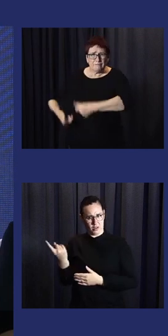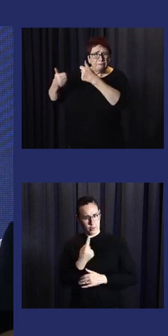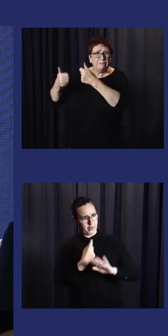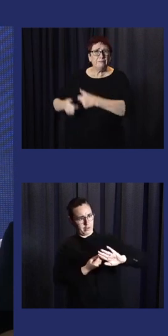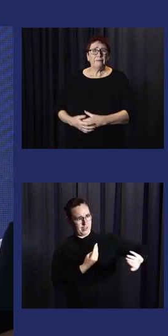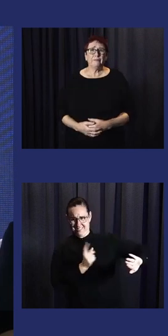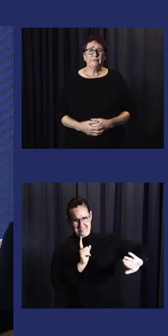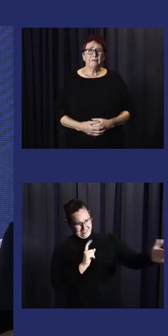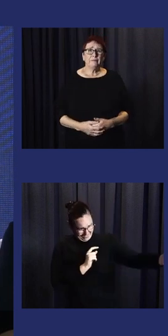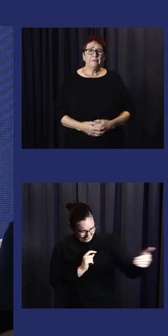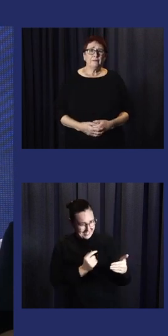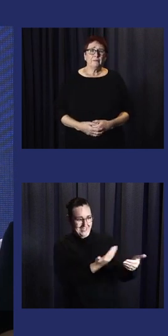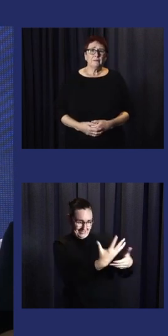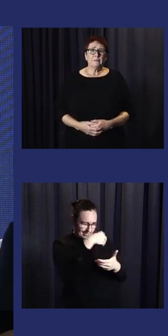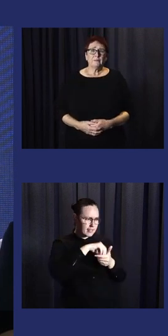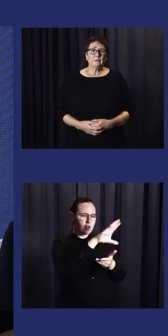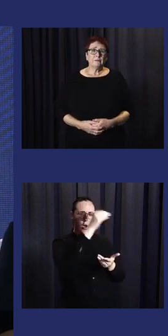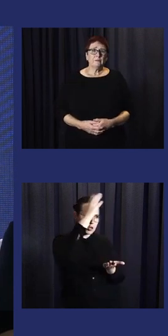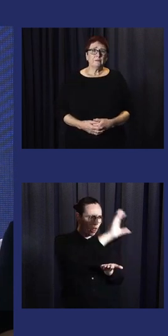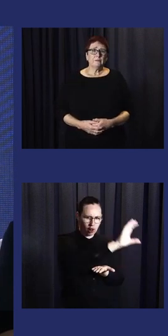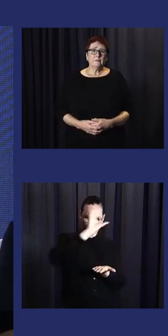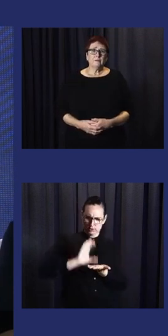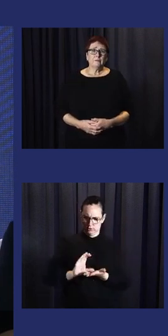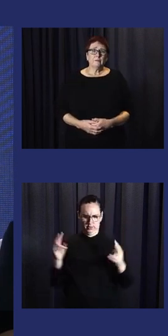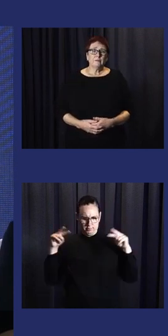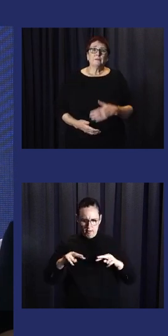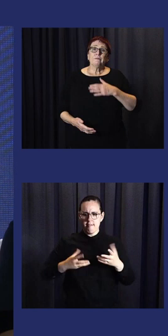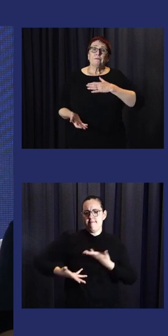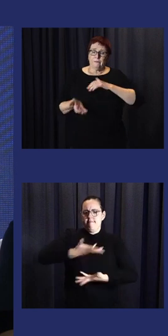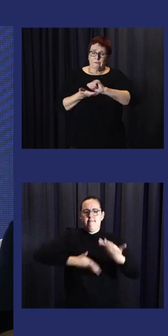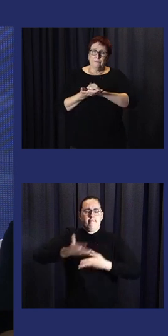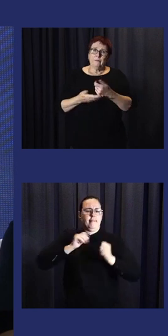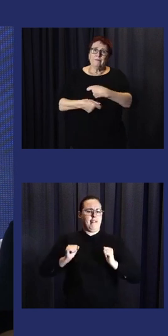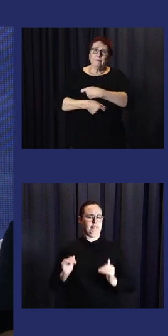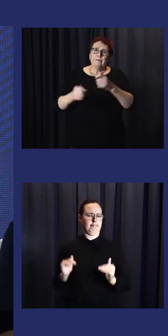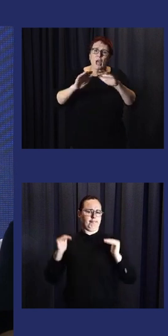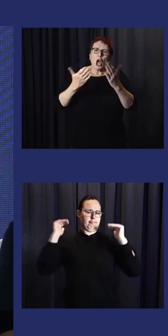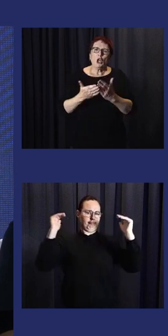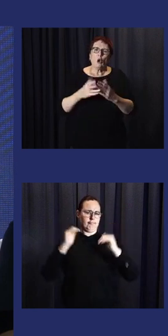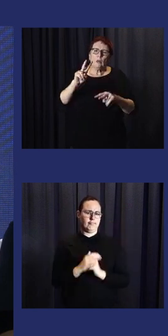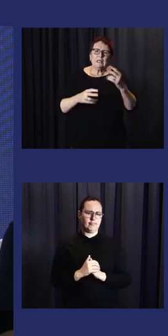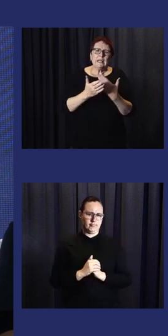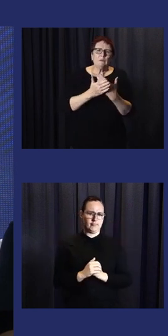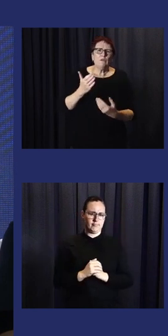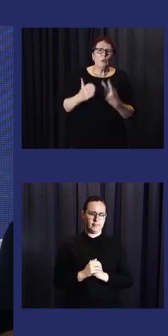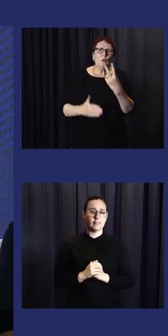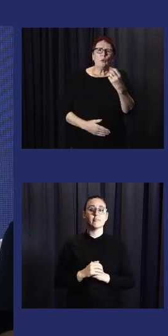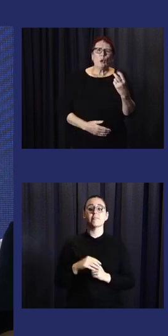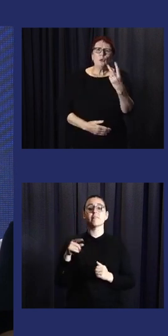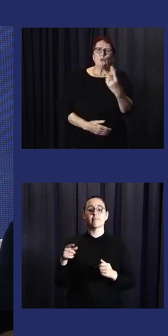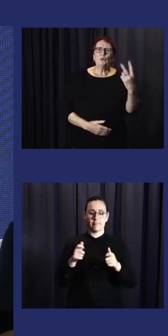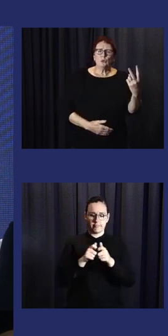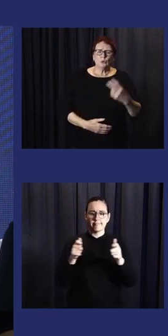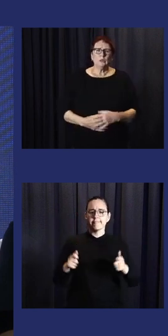you know, on our flagship publication, the Global Assessment Report 2022, we have said it very